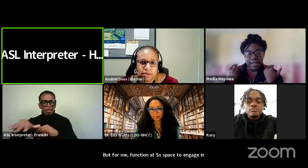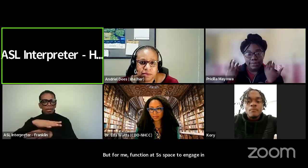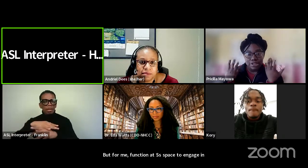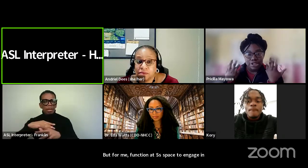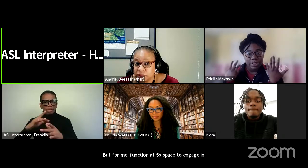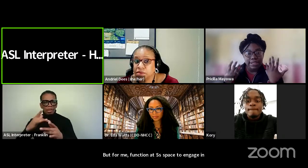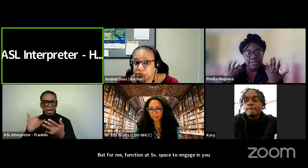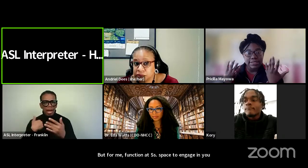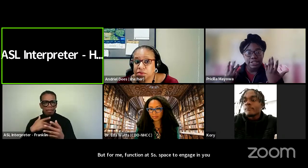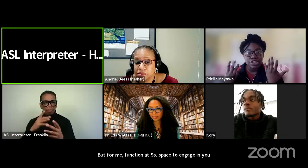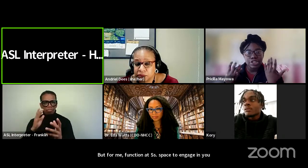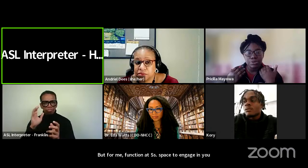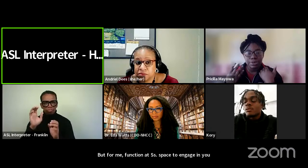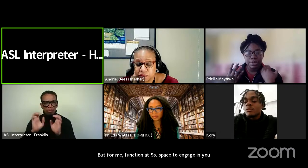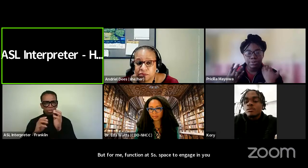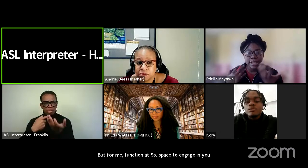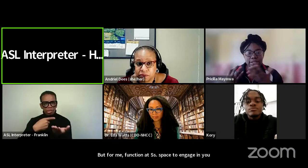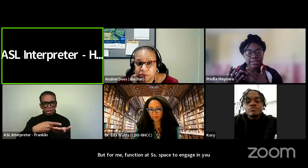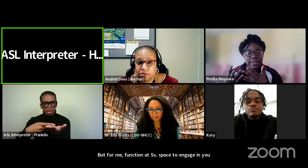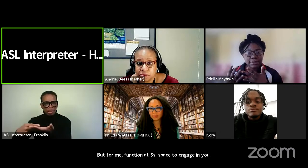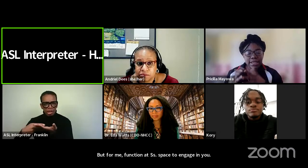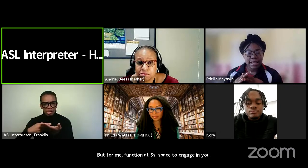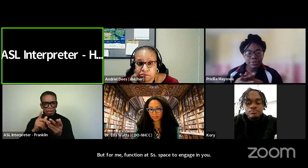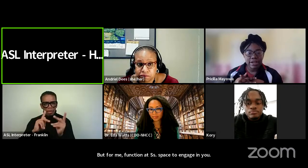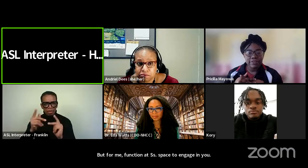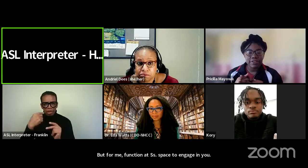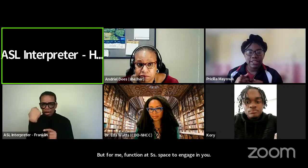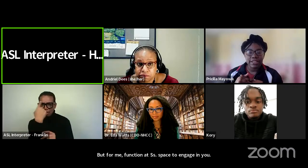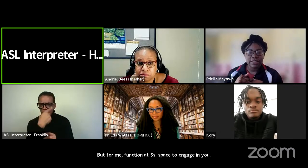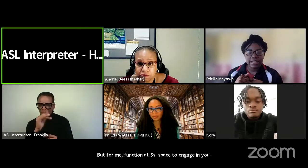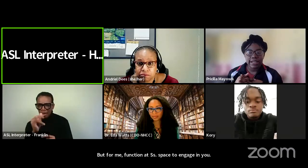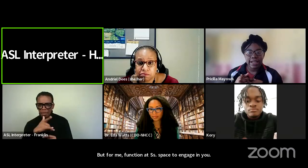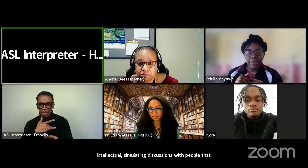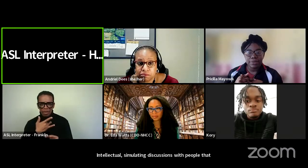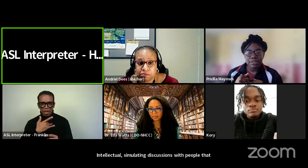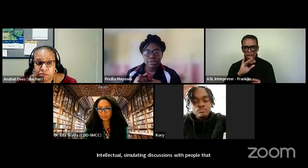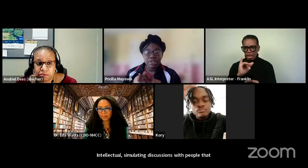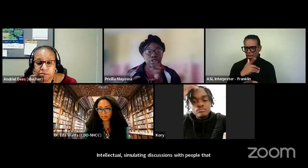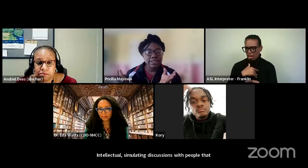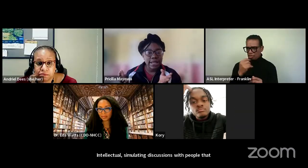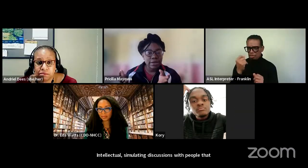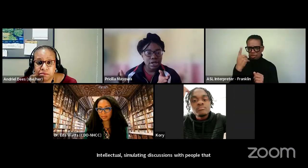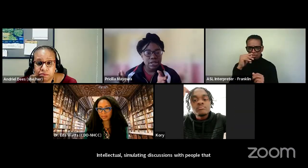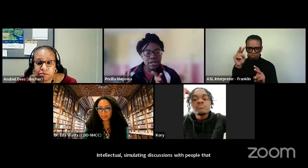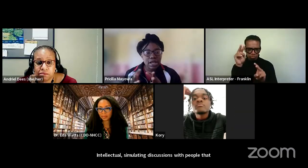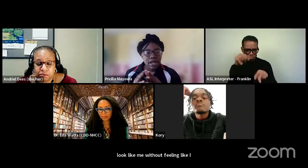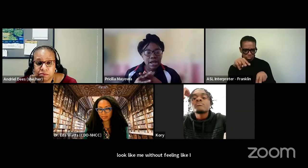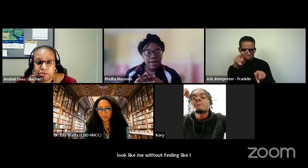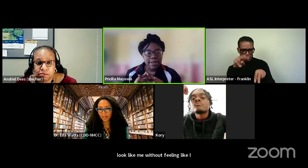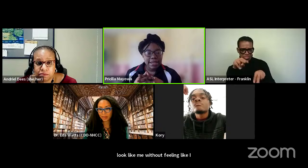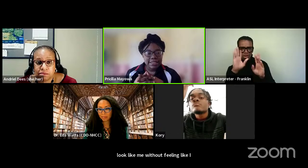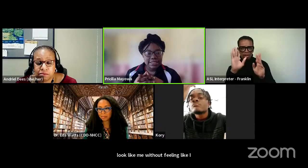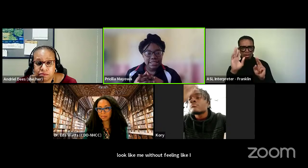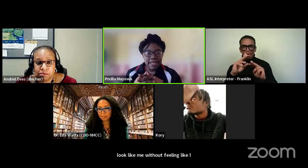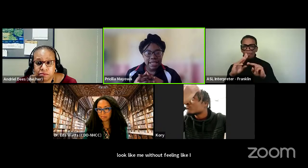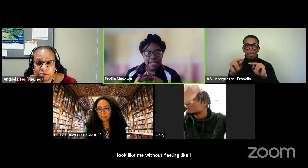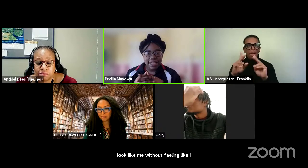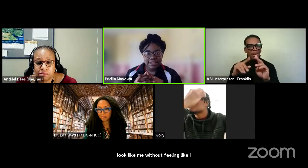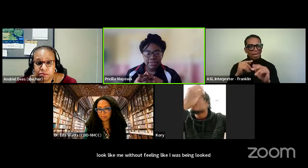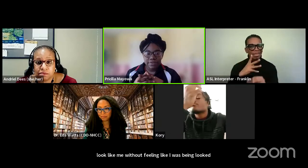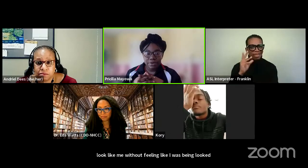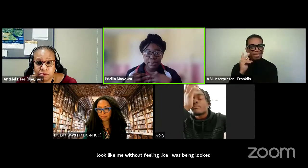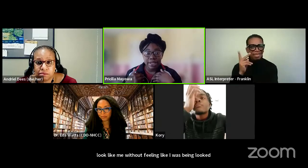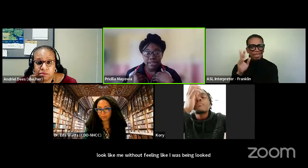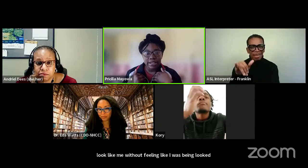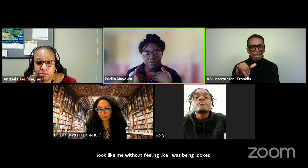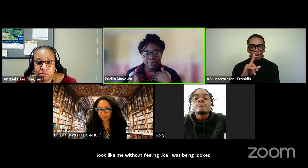intellectual stimulating discussions with people that look like me without feeling like I was being looked down on. And I see that